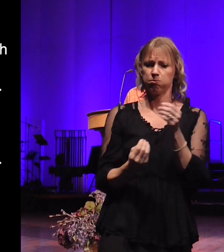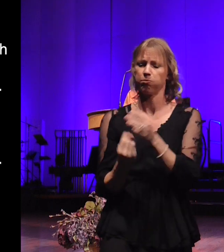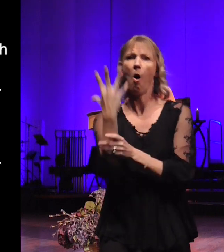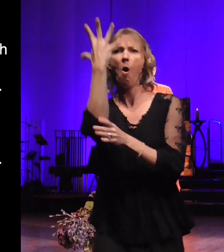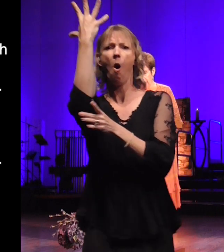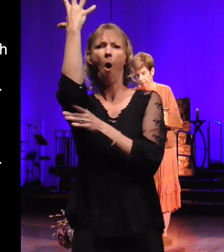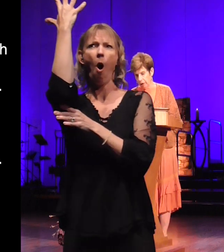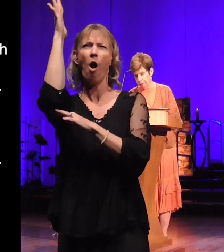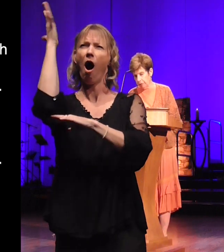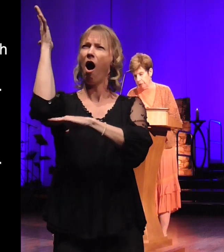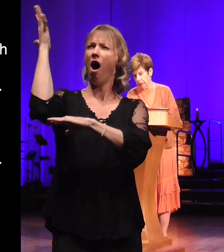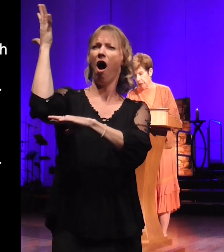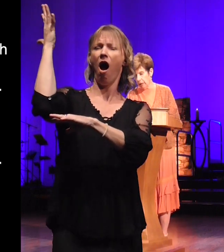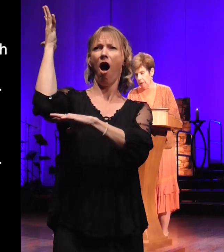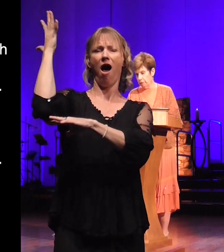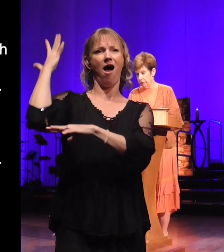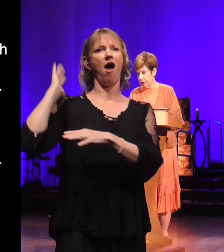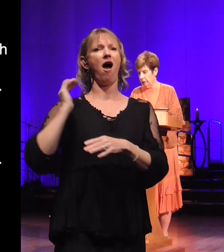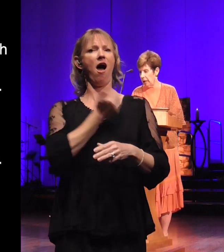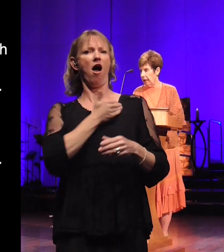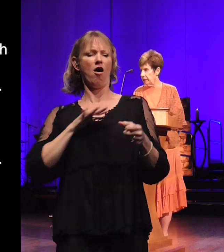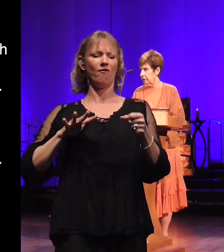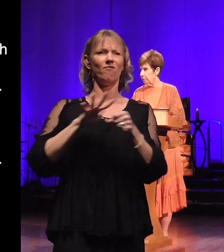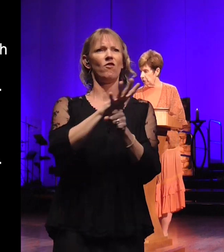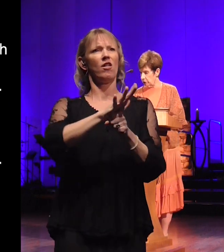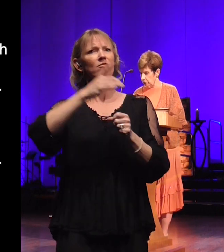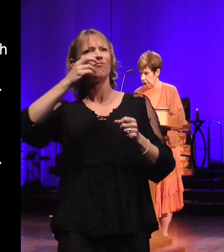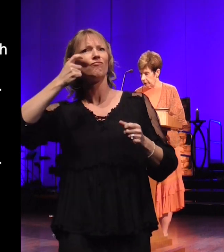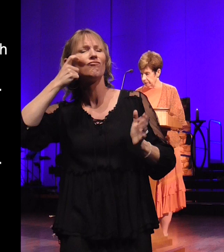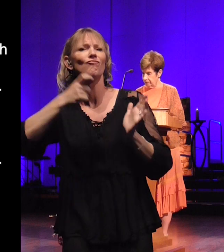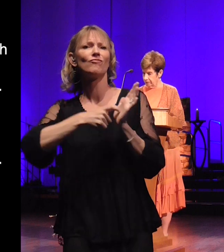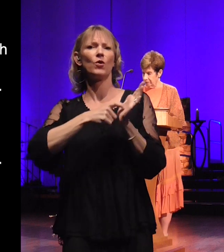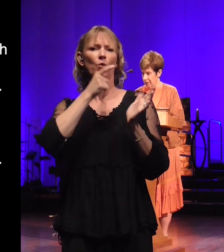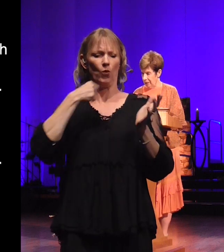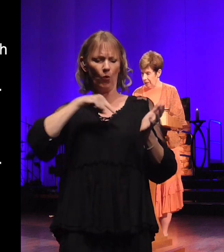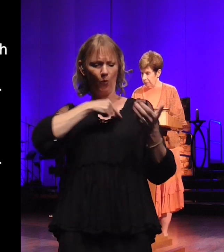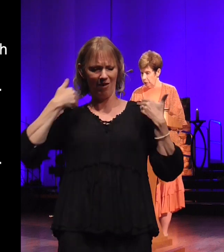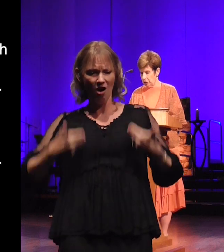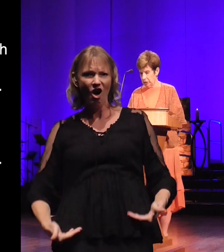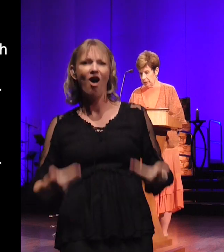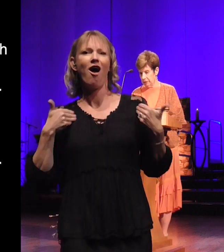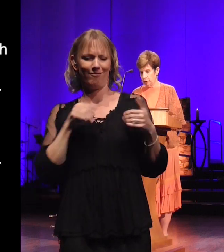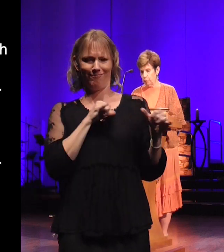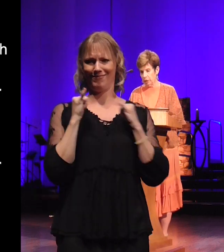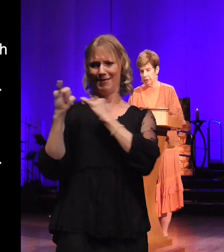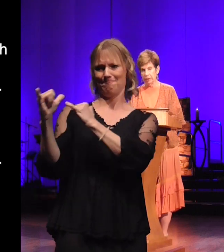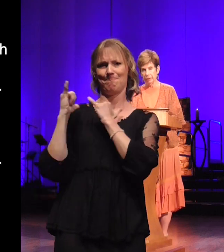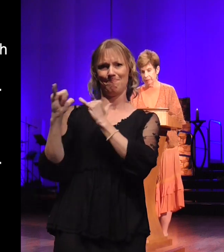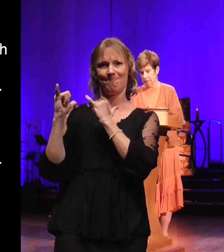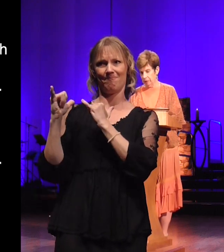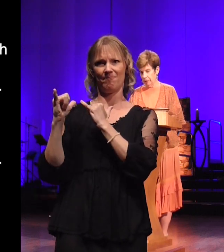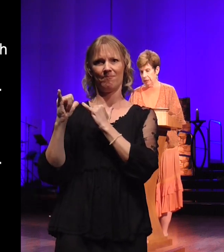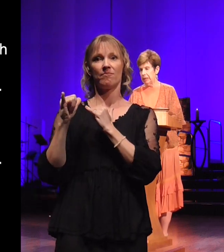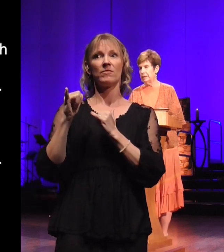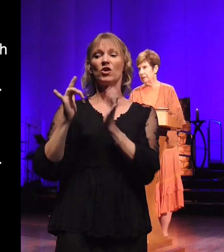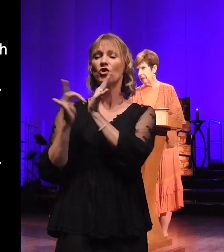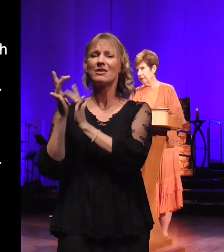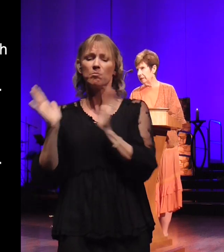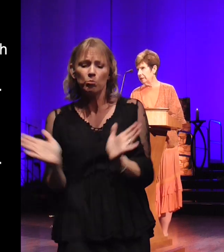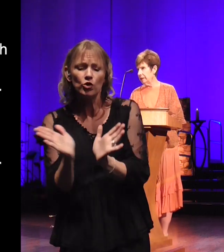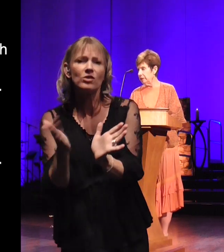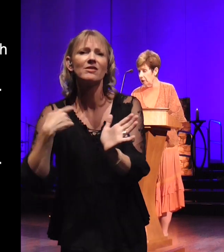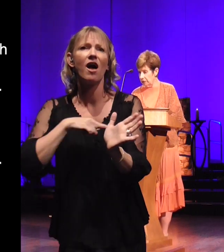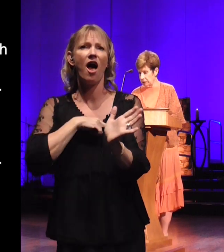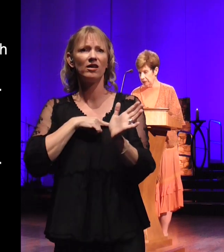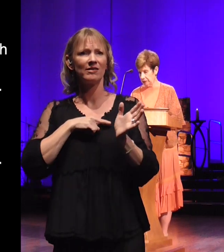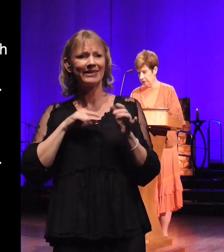tree of our fully realized personhood. He pushes us towards it. He teases